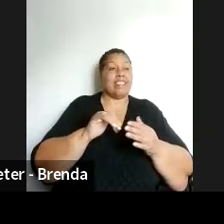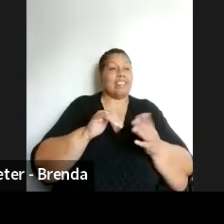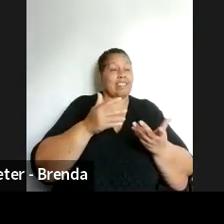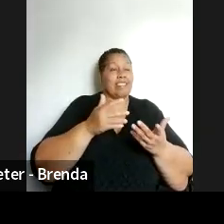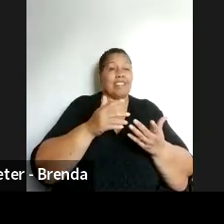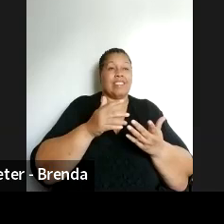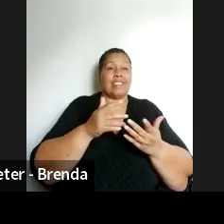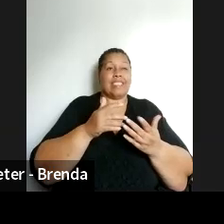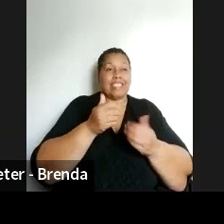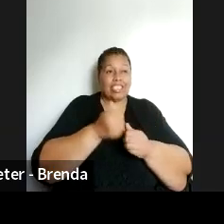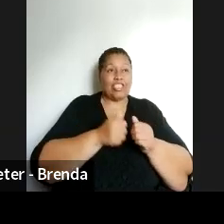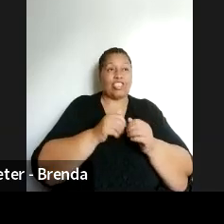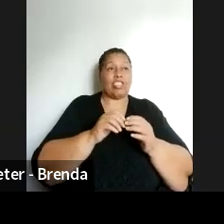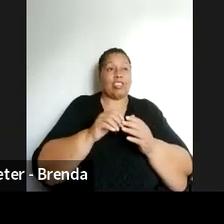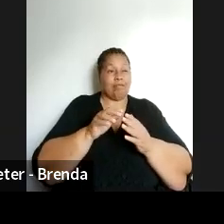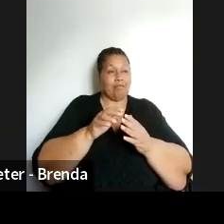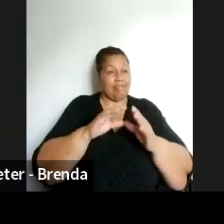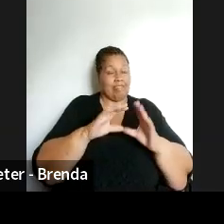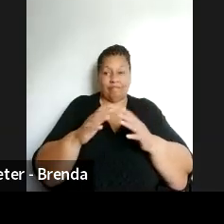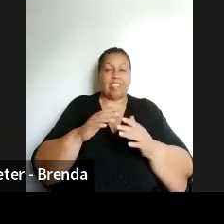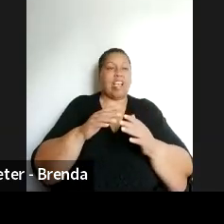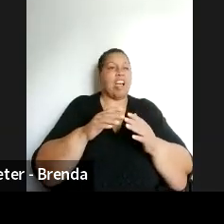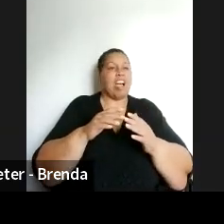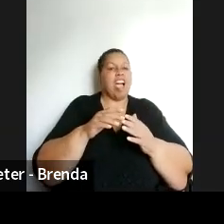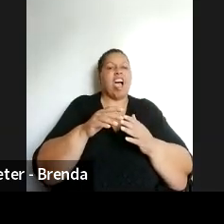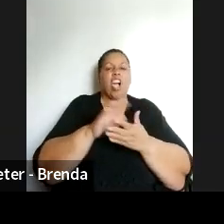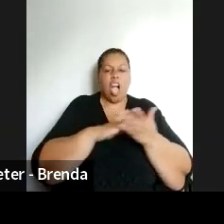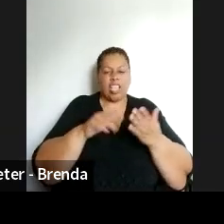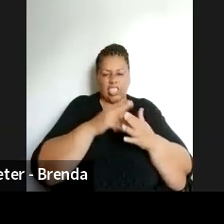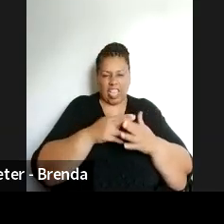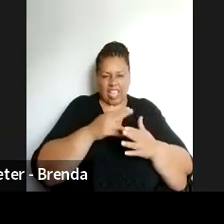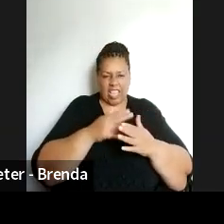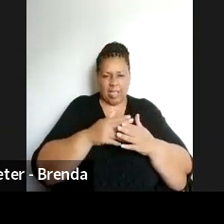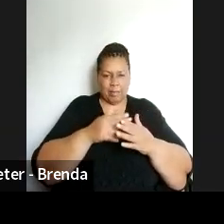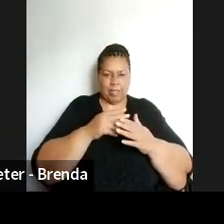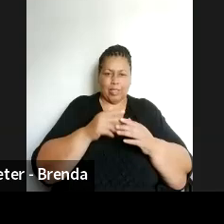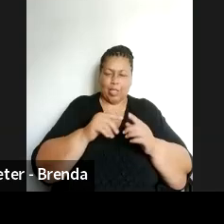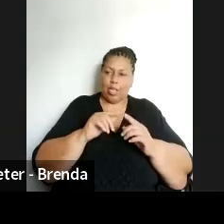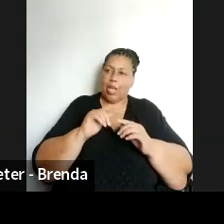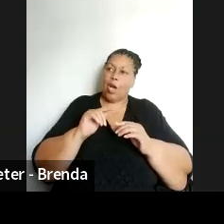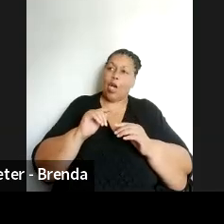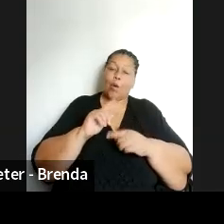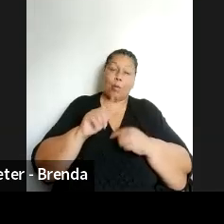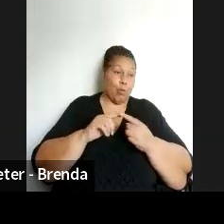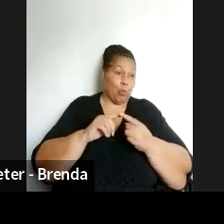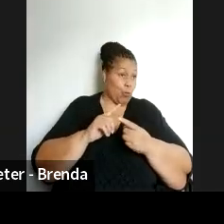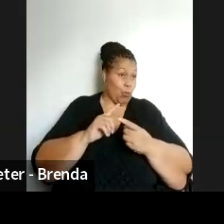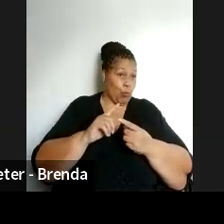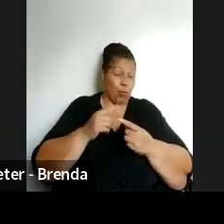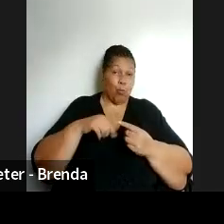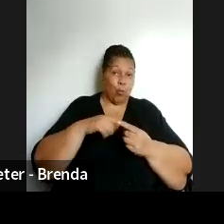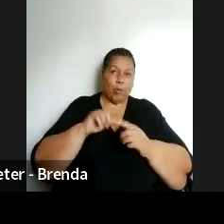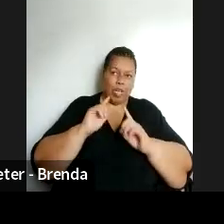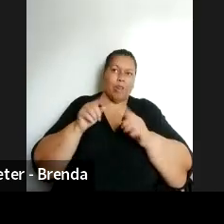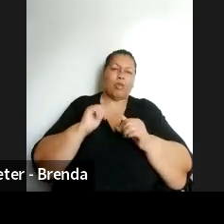had a college that their hall was, that their team was, and you went to all the teachers in that team. Except for my group,